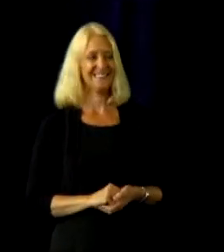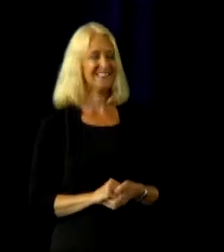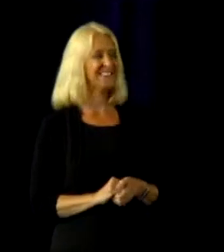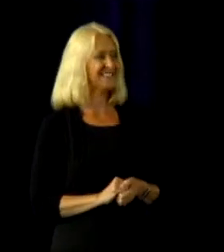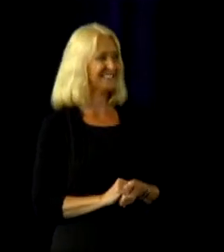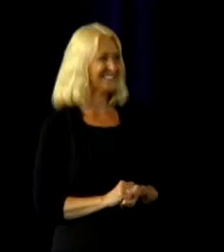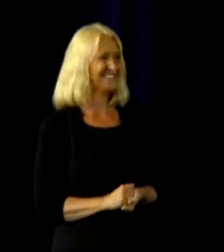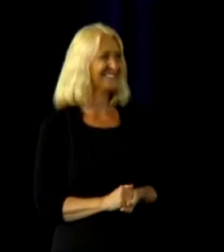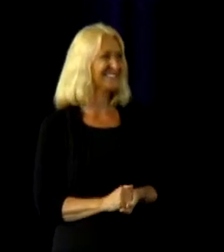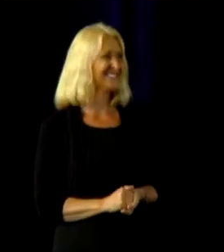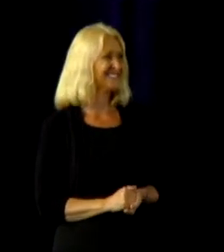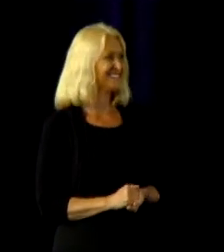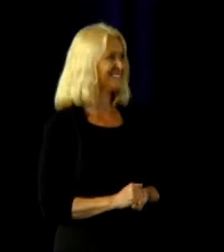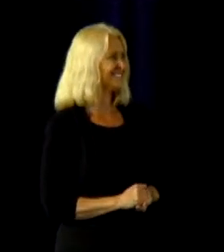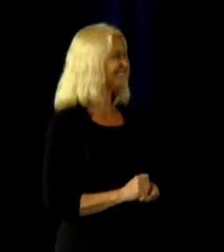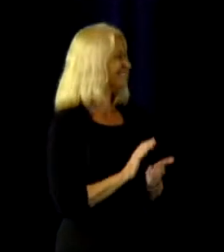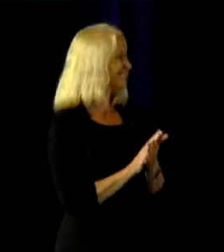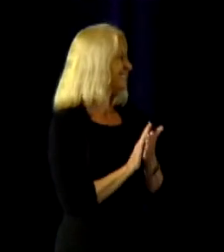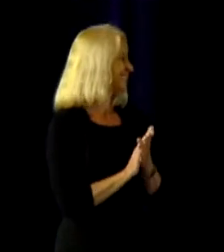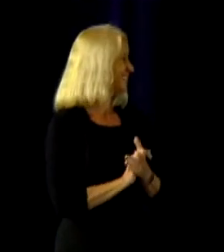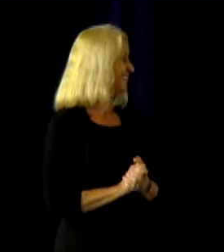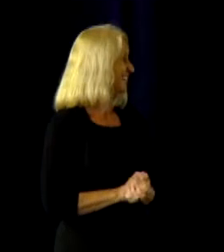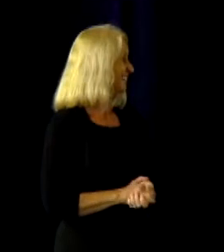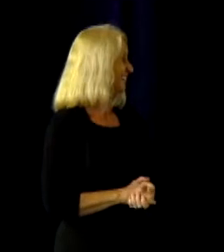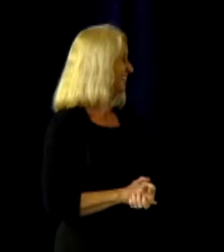all of that is a result of,